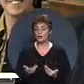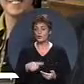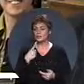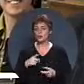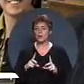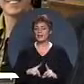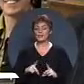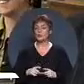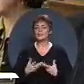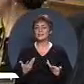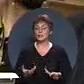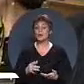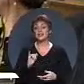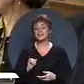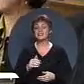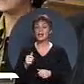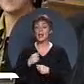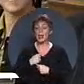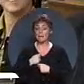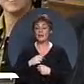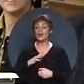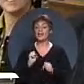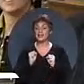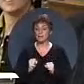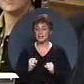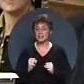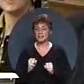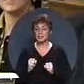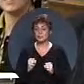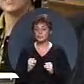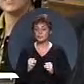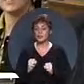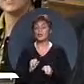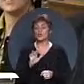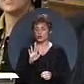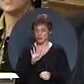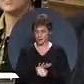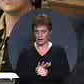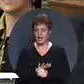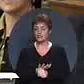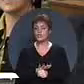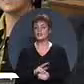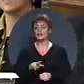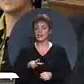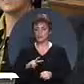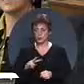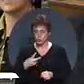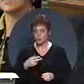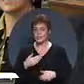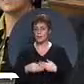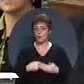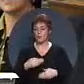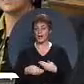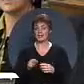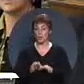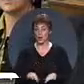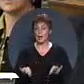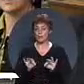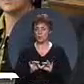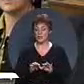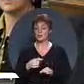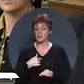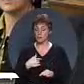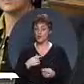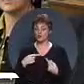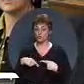Army has the ability to engage in a second large operation. I have been subject to many briefings from the day I joined the